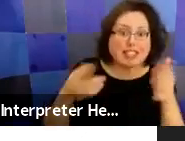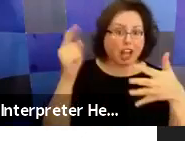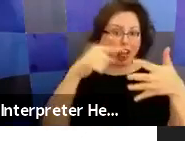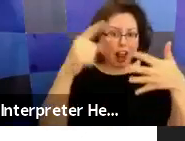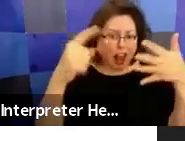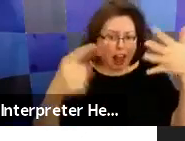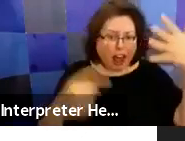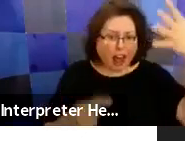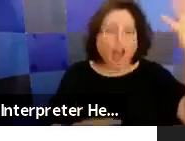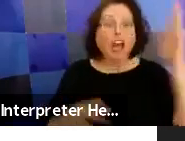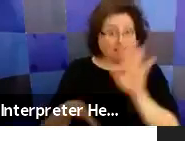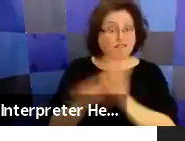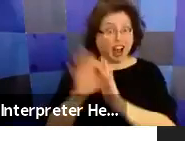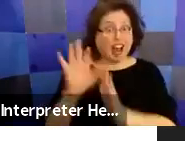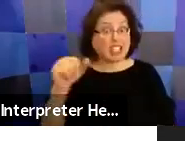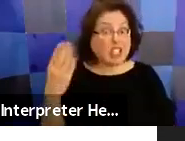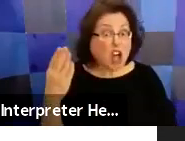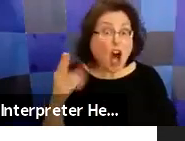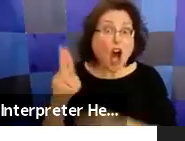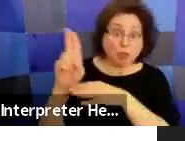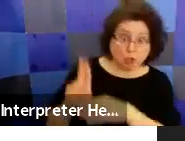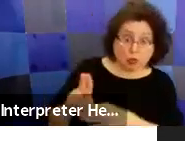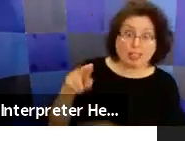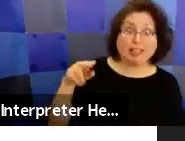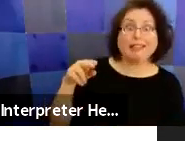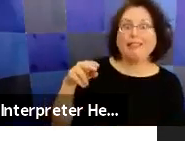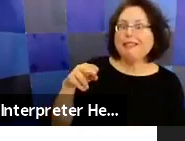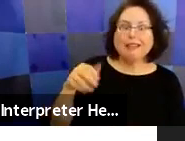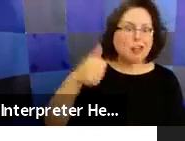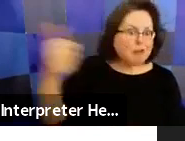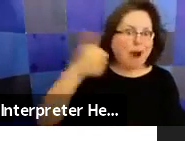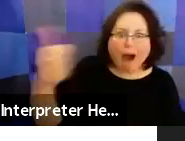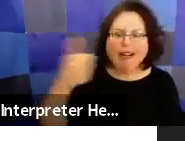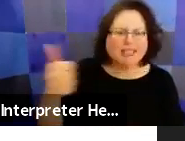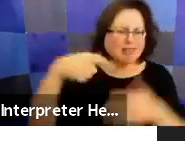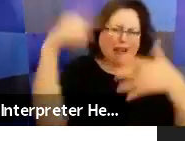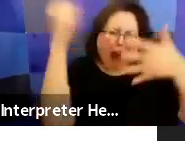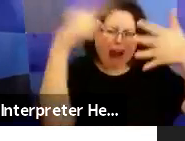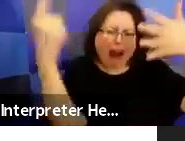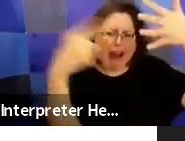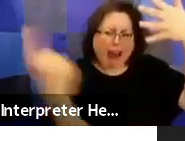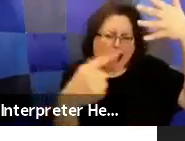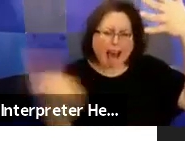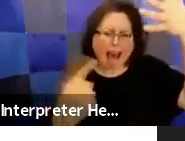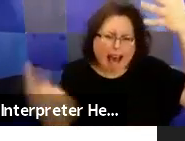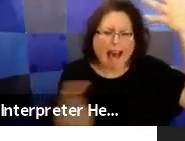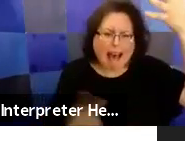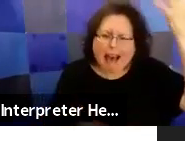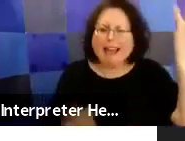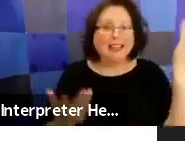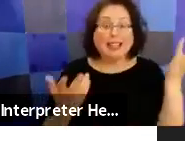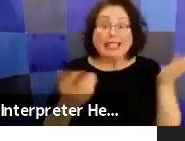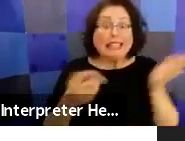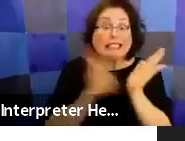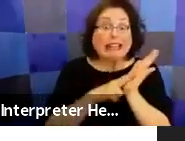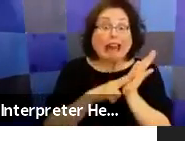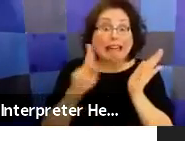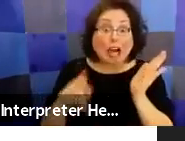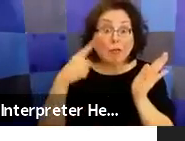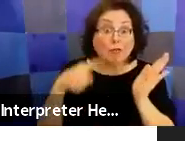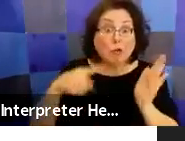finding a job, using public transportation, the list goes on, right? Signing up for any kind of public